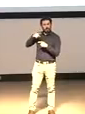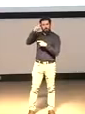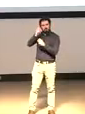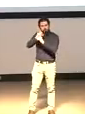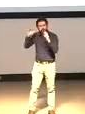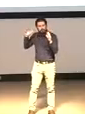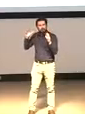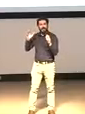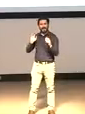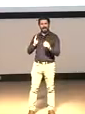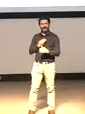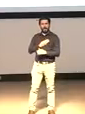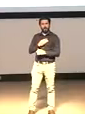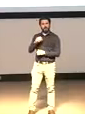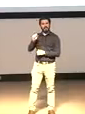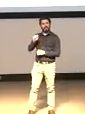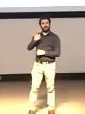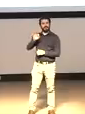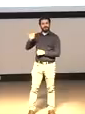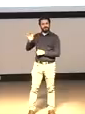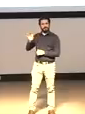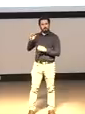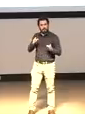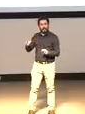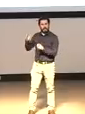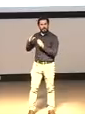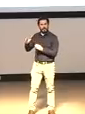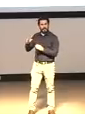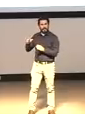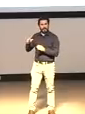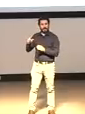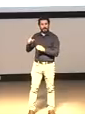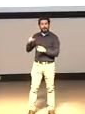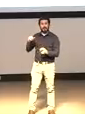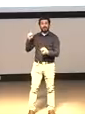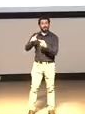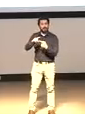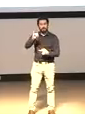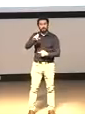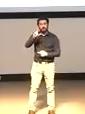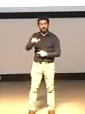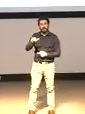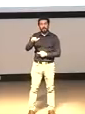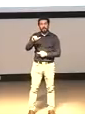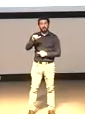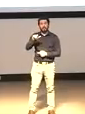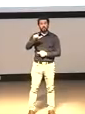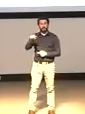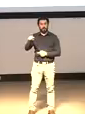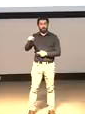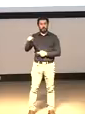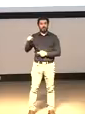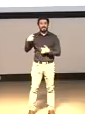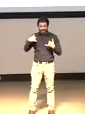strategic financial framework, by July 21st, without further intervention, we would have an overall deficit of $340